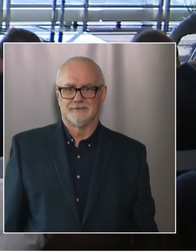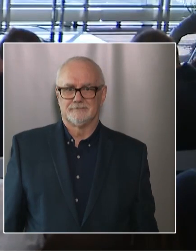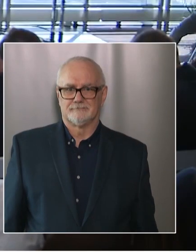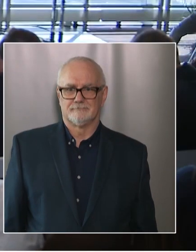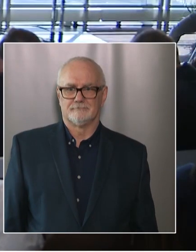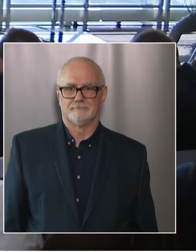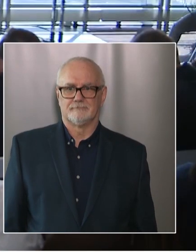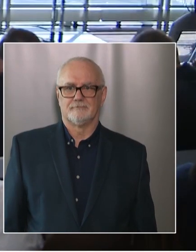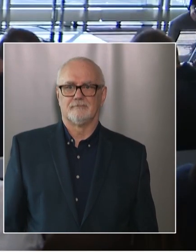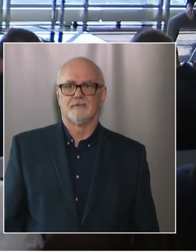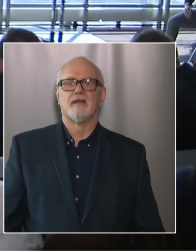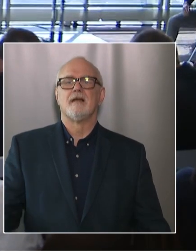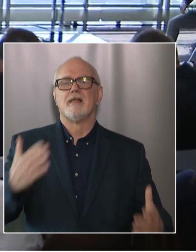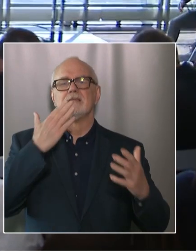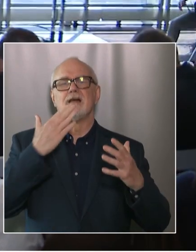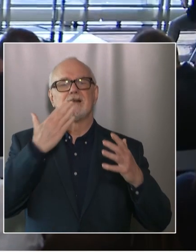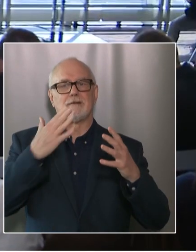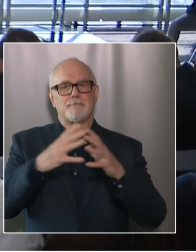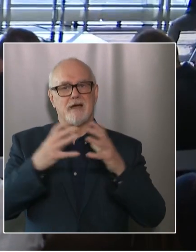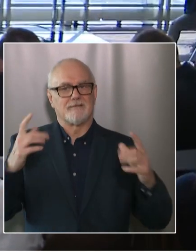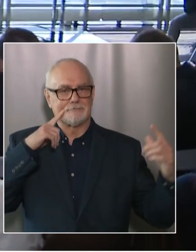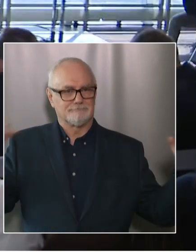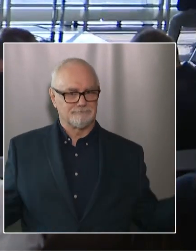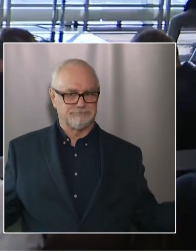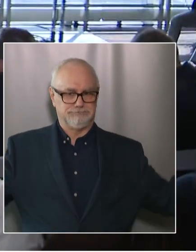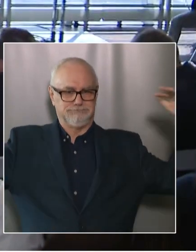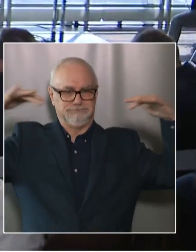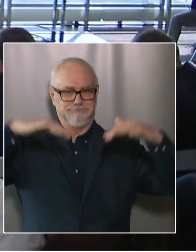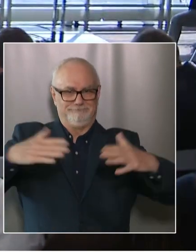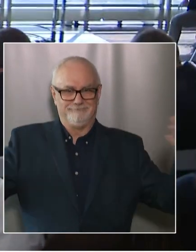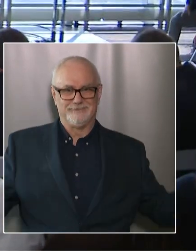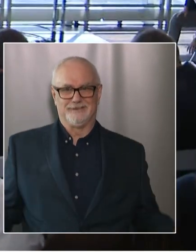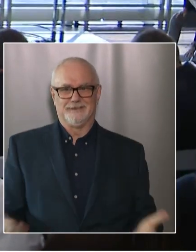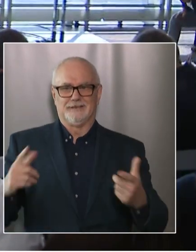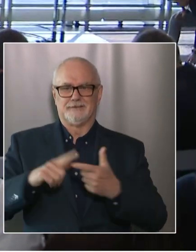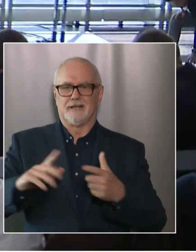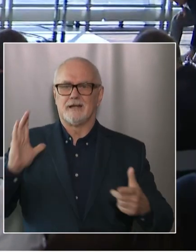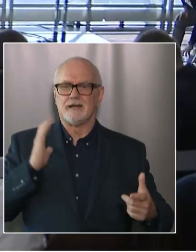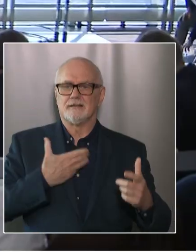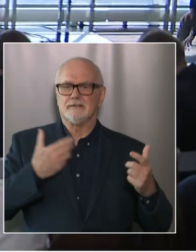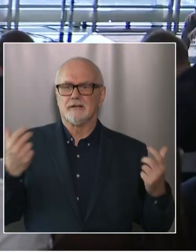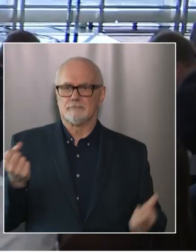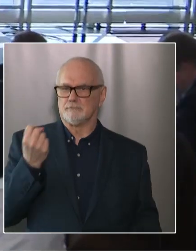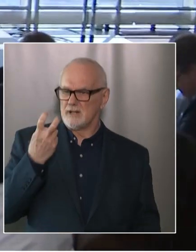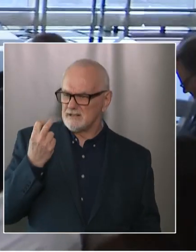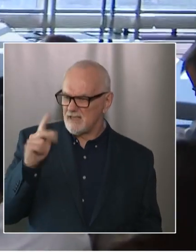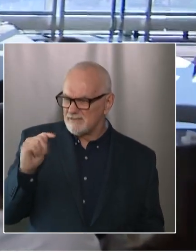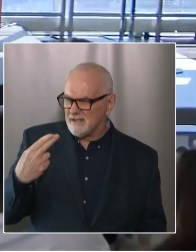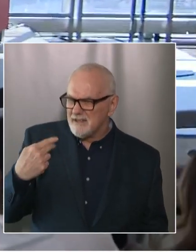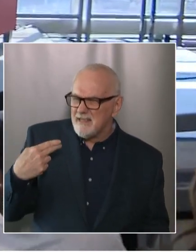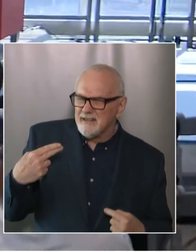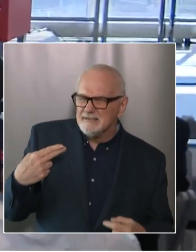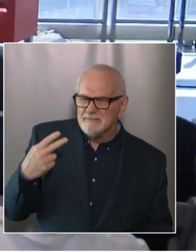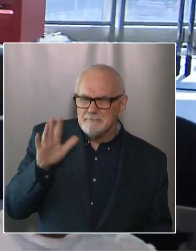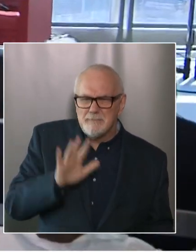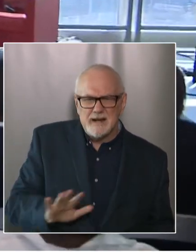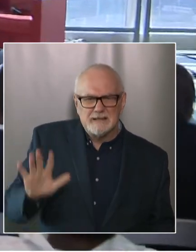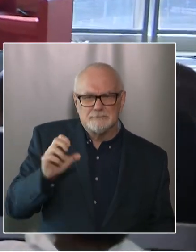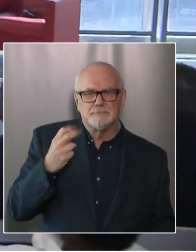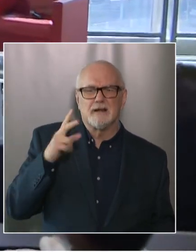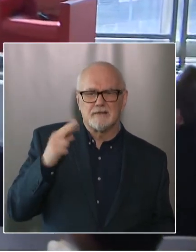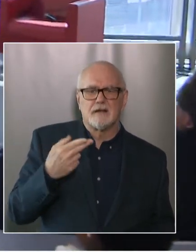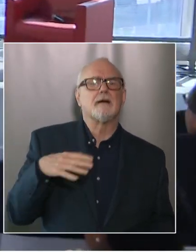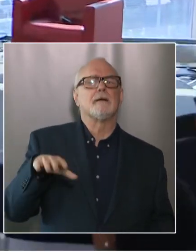Thank you all so much for coming out to our, I don't know if it's our 12th March Madness, but it is our capstone